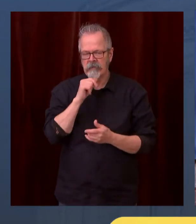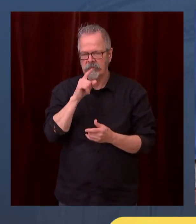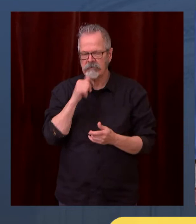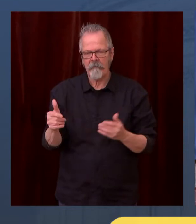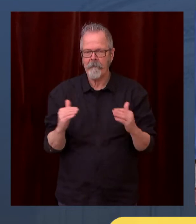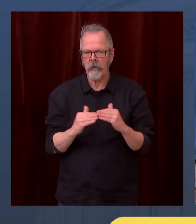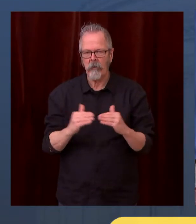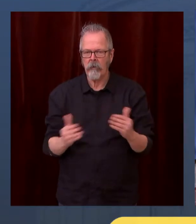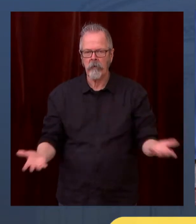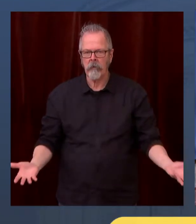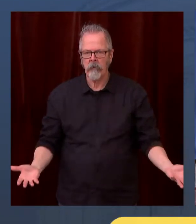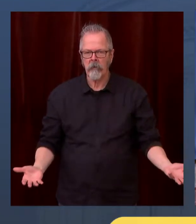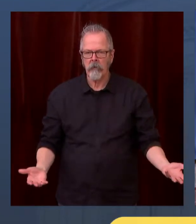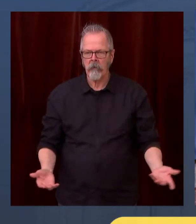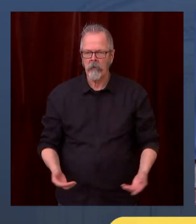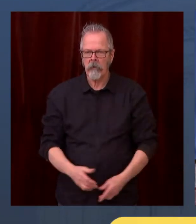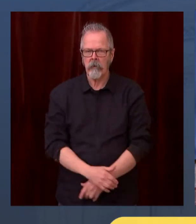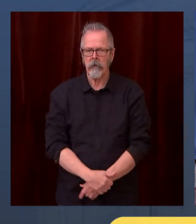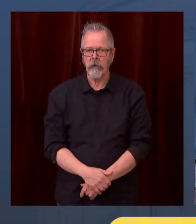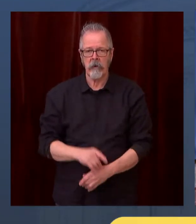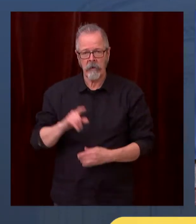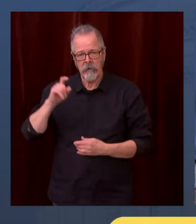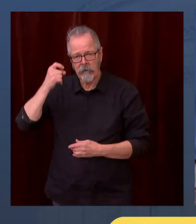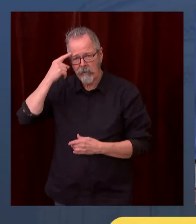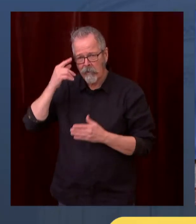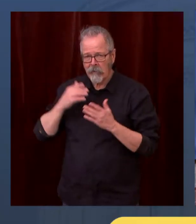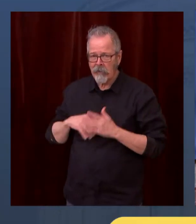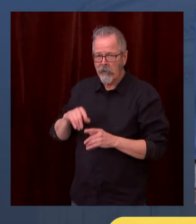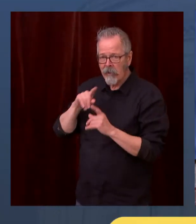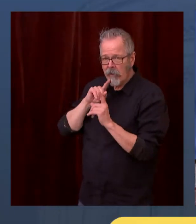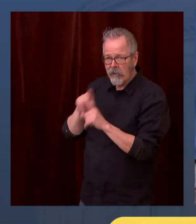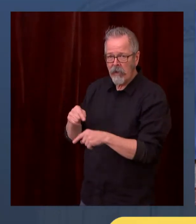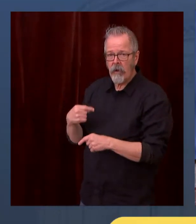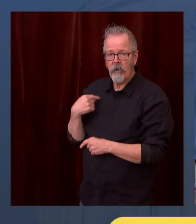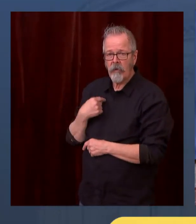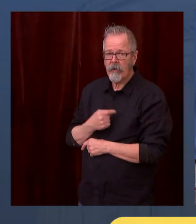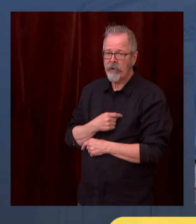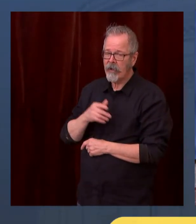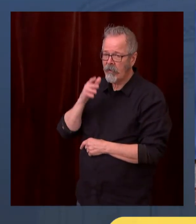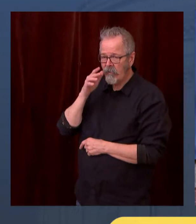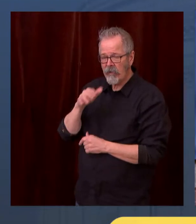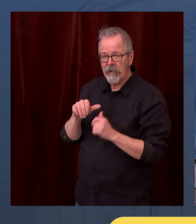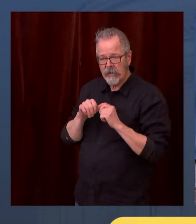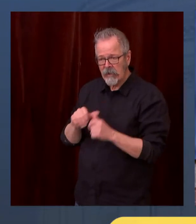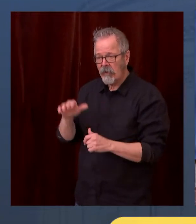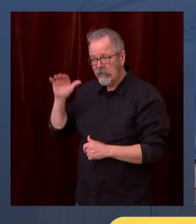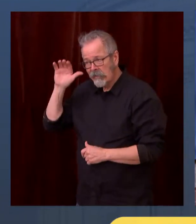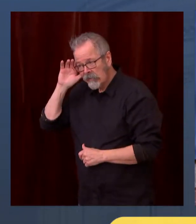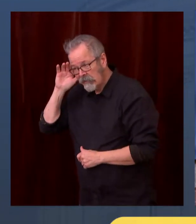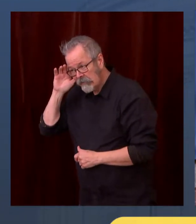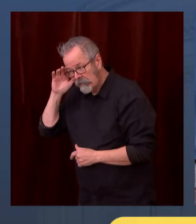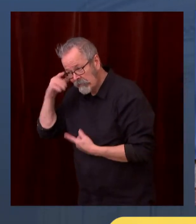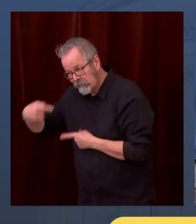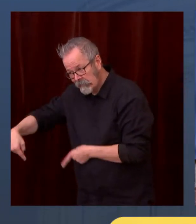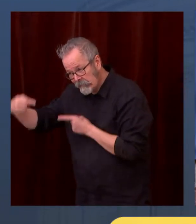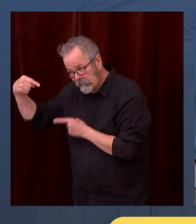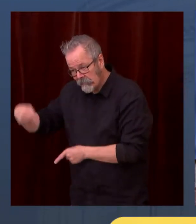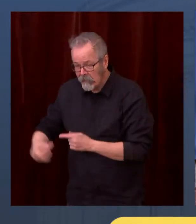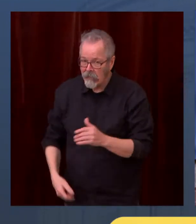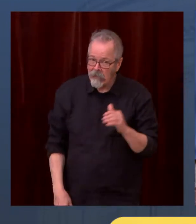states. Well, we'll continue to listen to their observations. I think I understand their